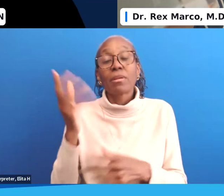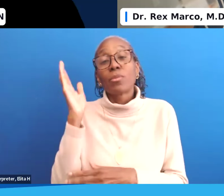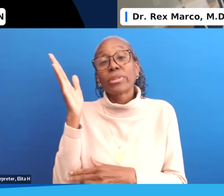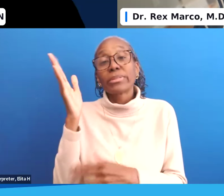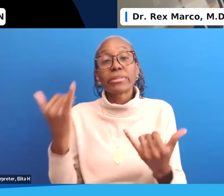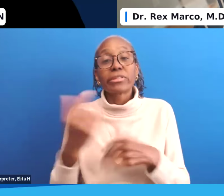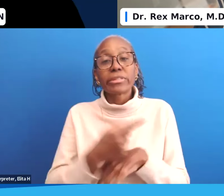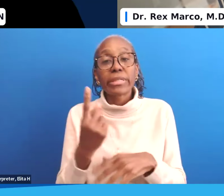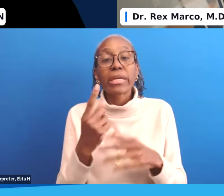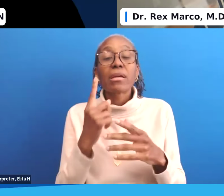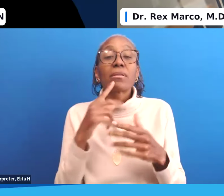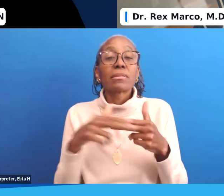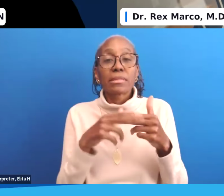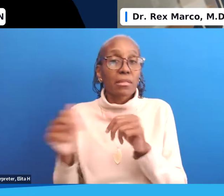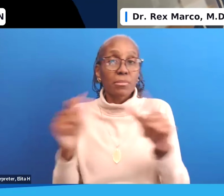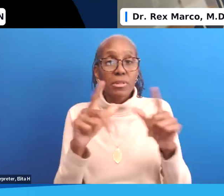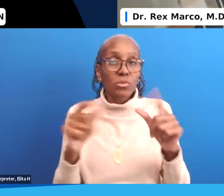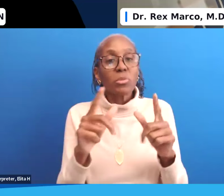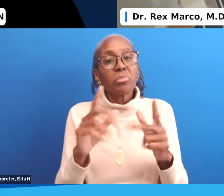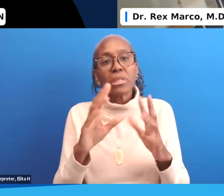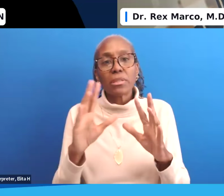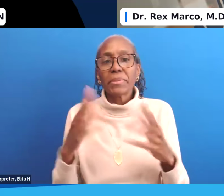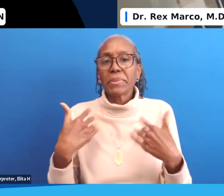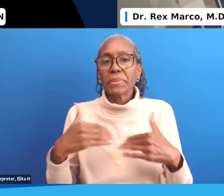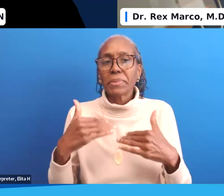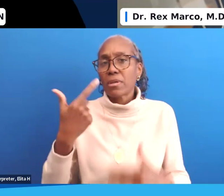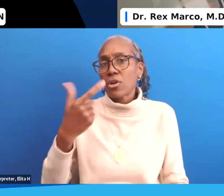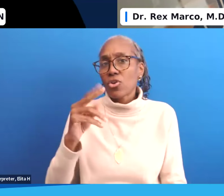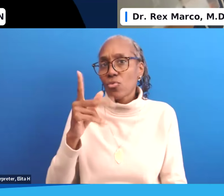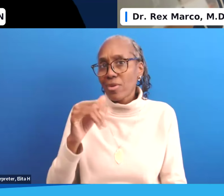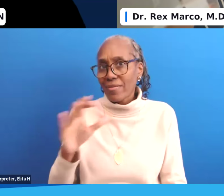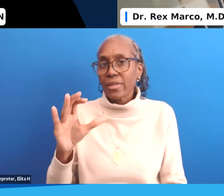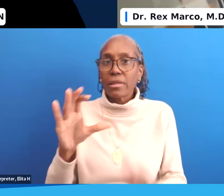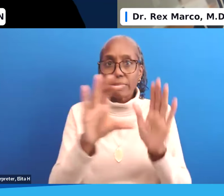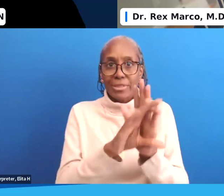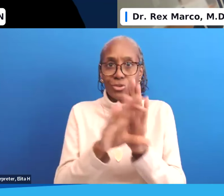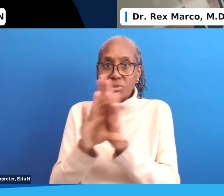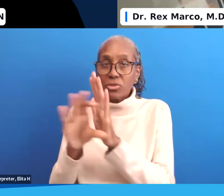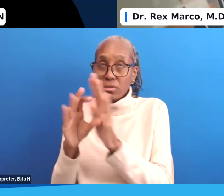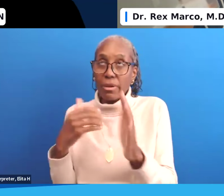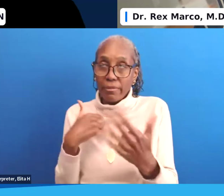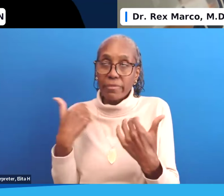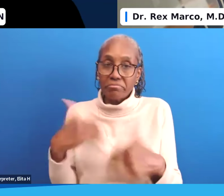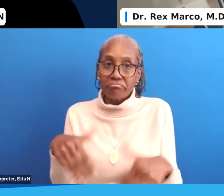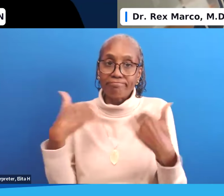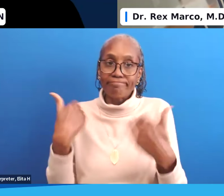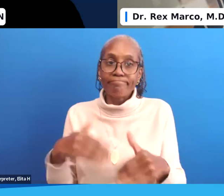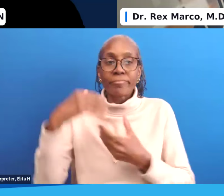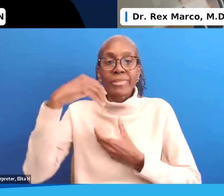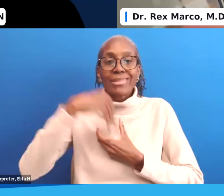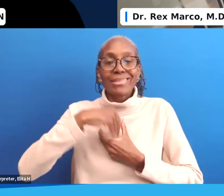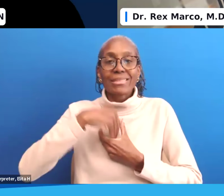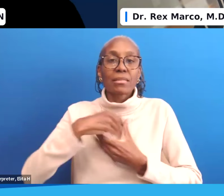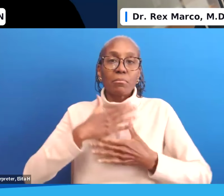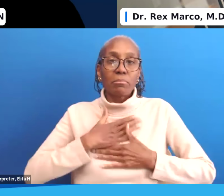presentation today. Some of the slides will be graphic. They're still pictures, but they do show internal body parts, and